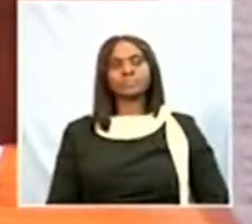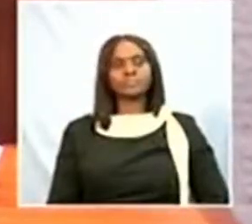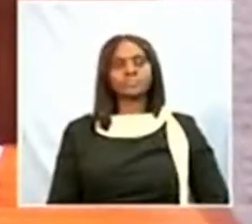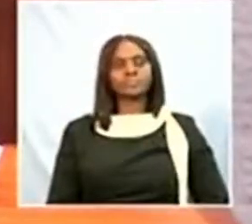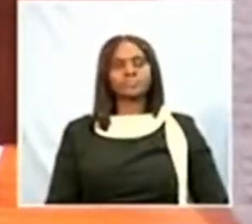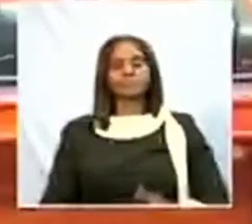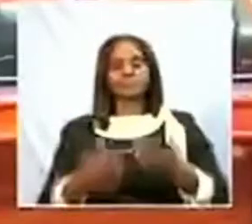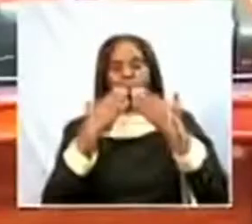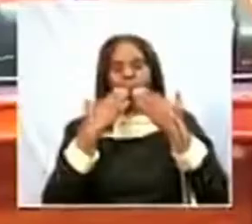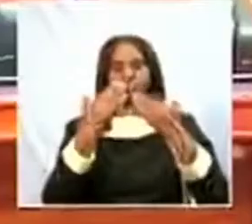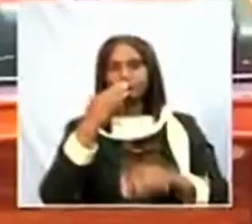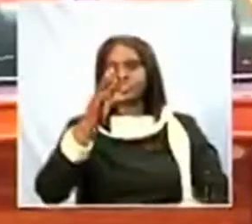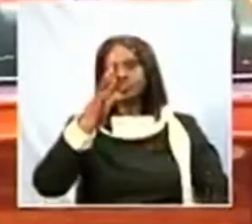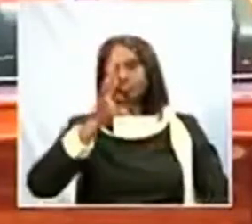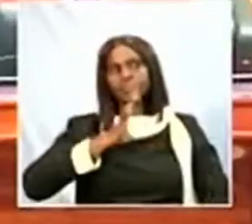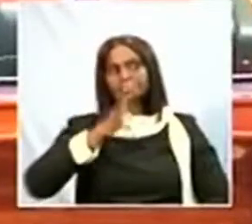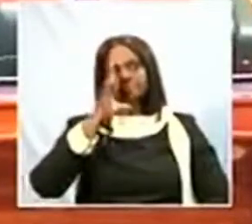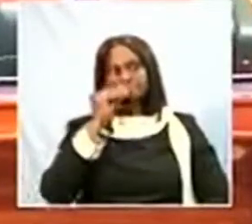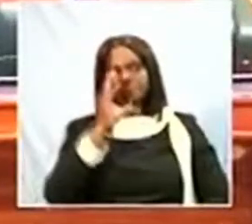Thank you, Madam Speaker.